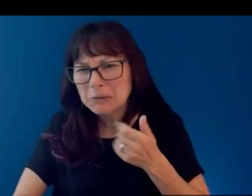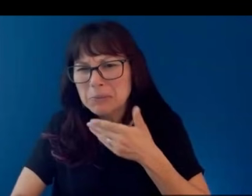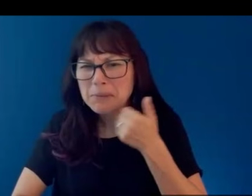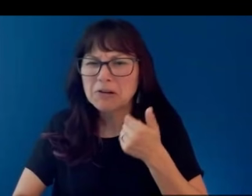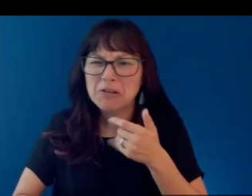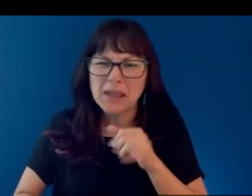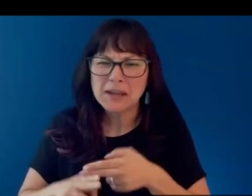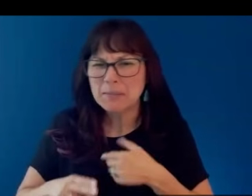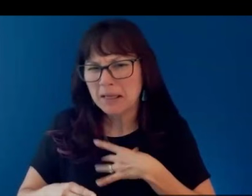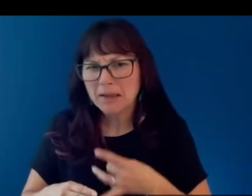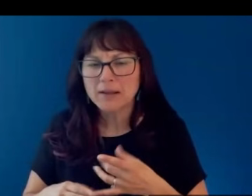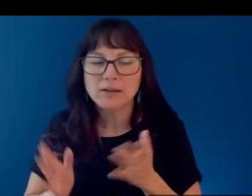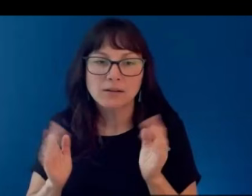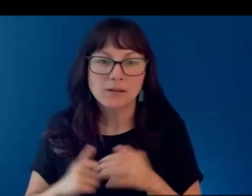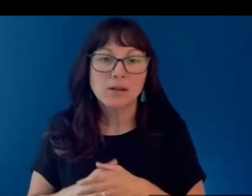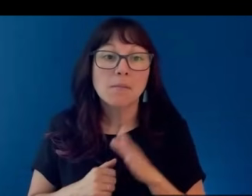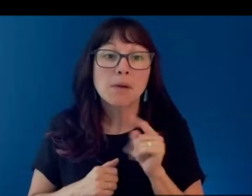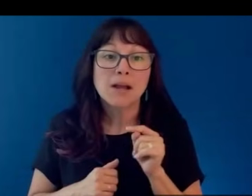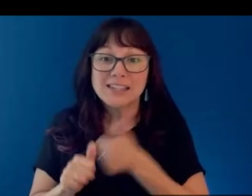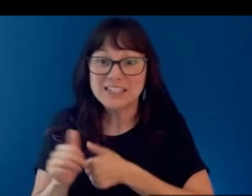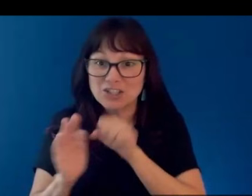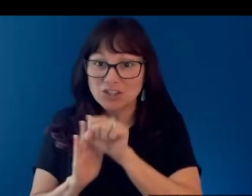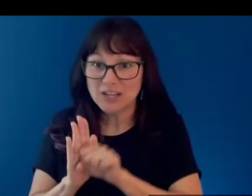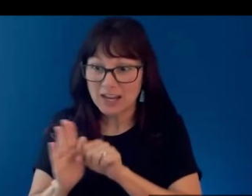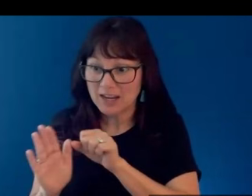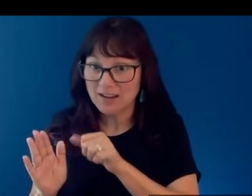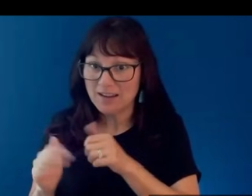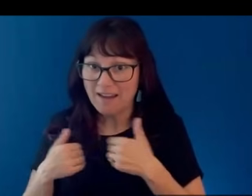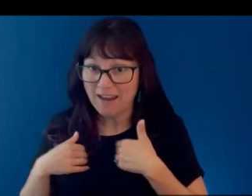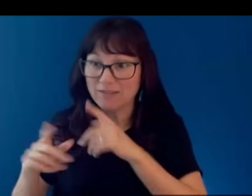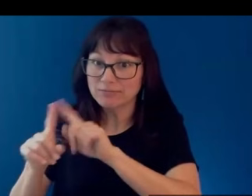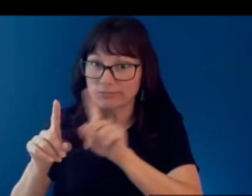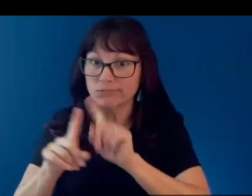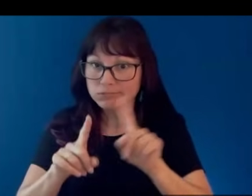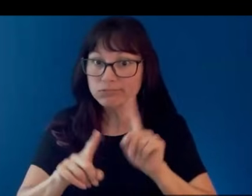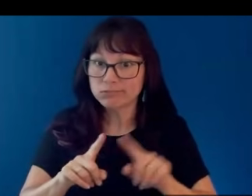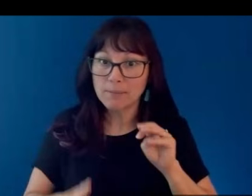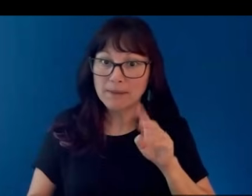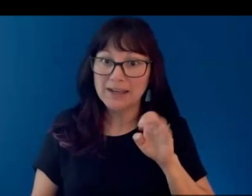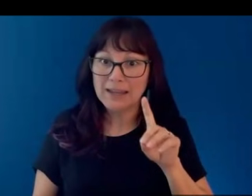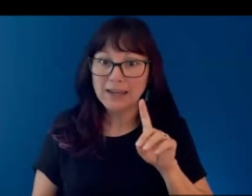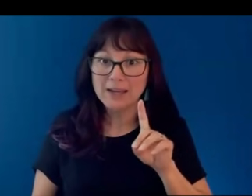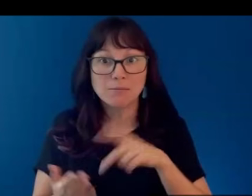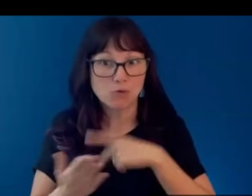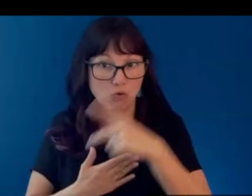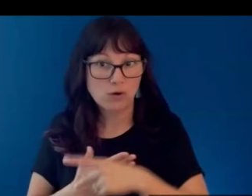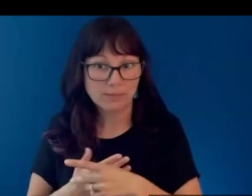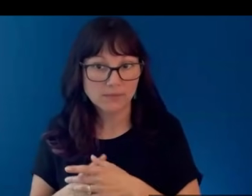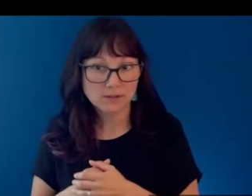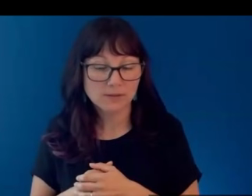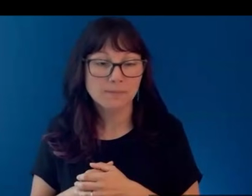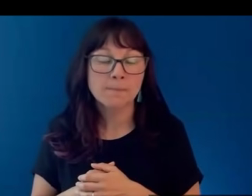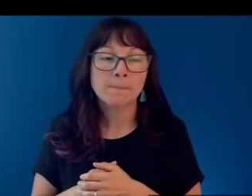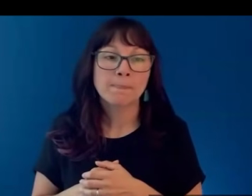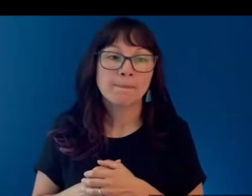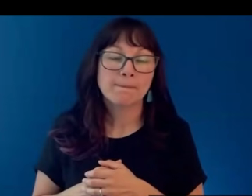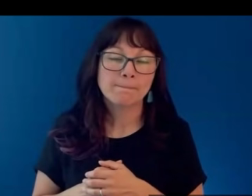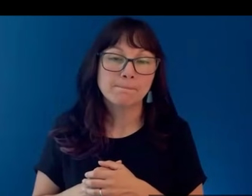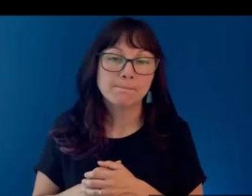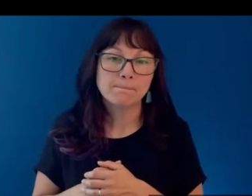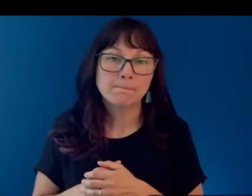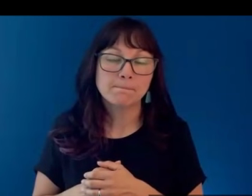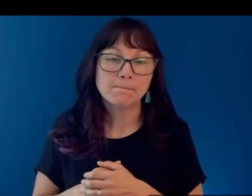name. But each state has many different Medicaid programs, and they generally are going to fall